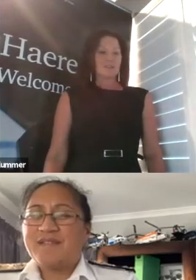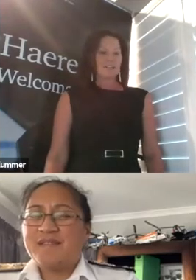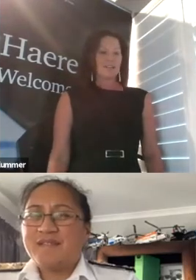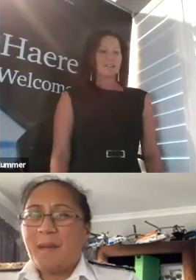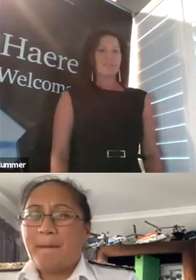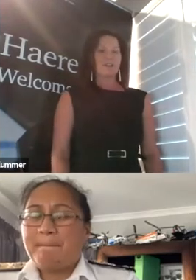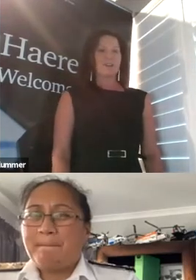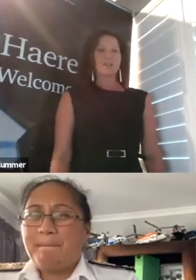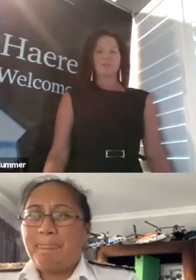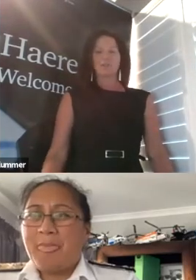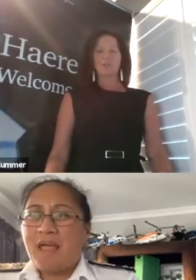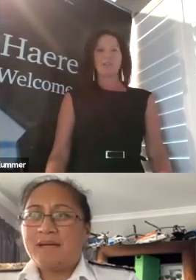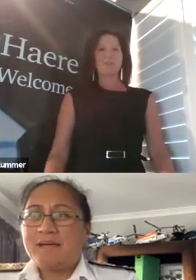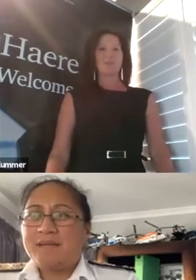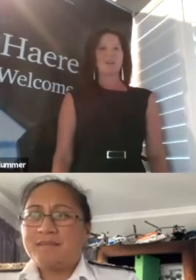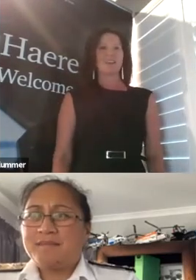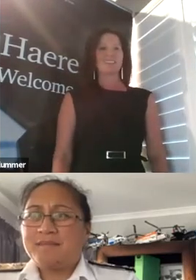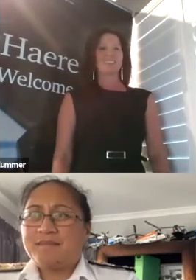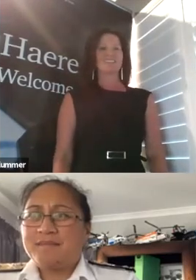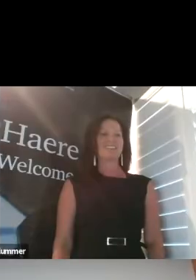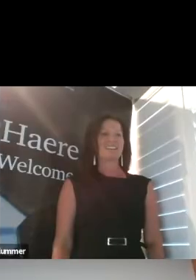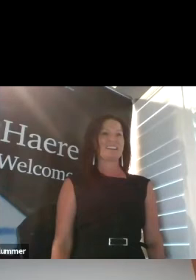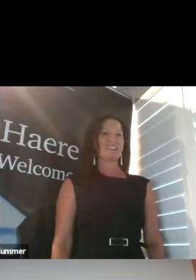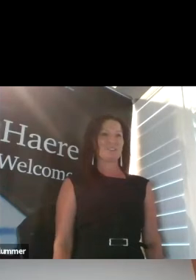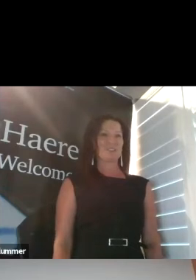Nō reira e te whānau ko hui hui mai.